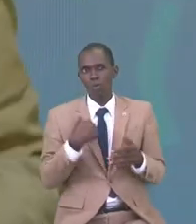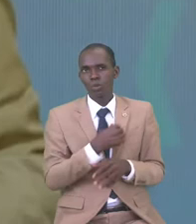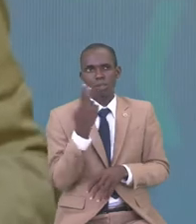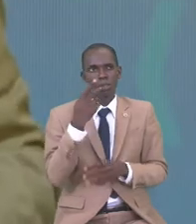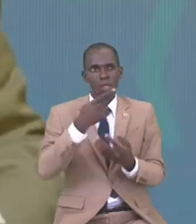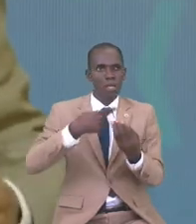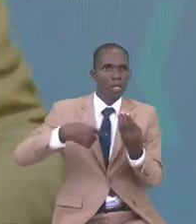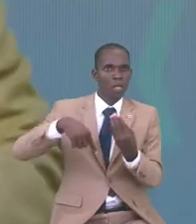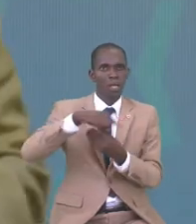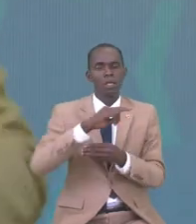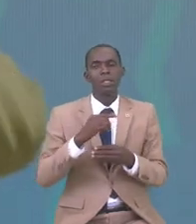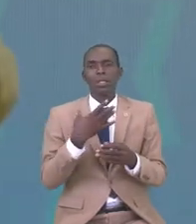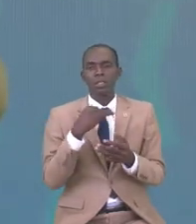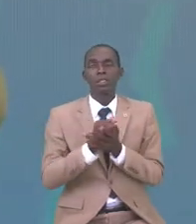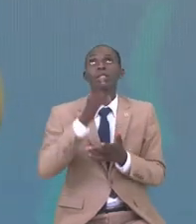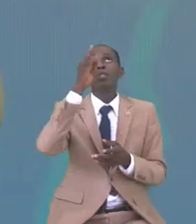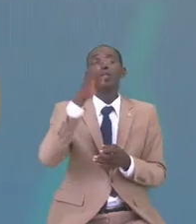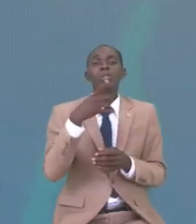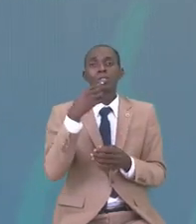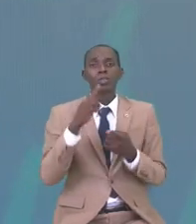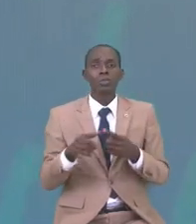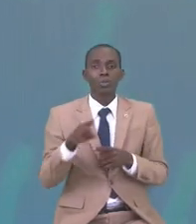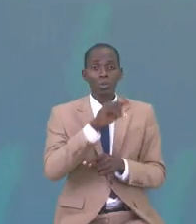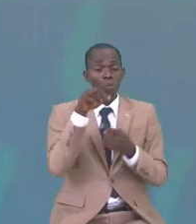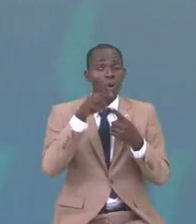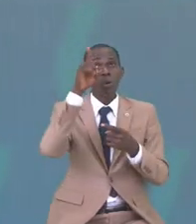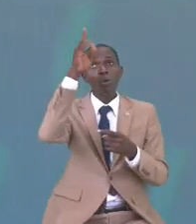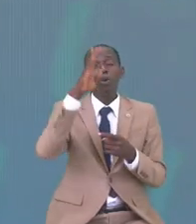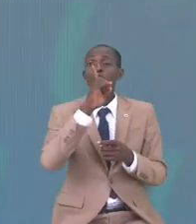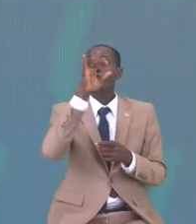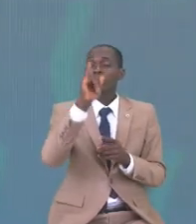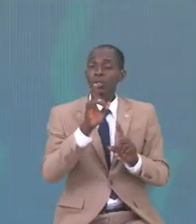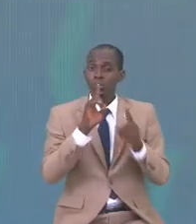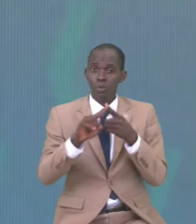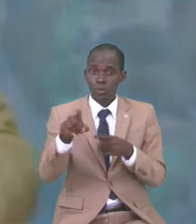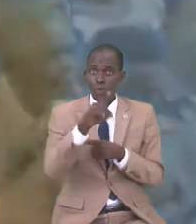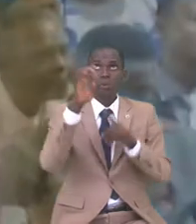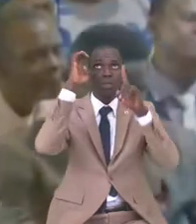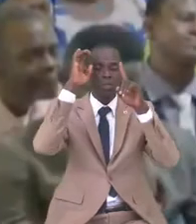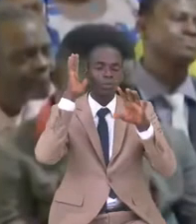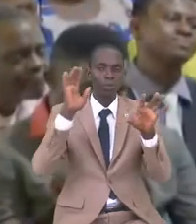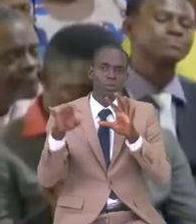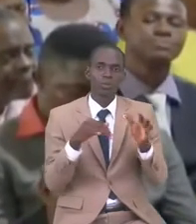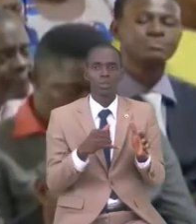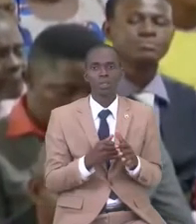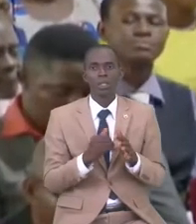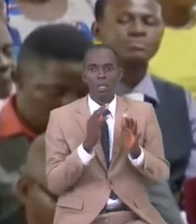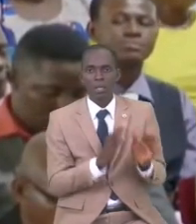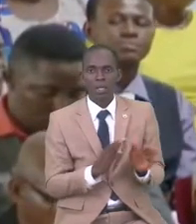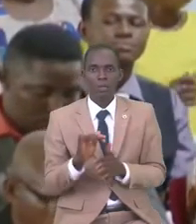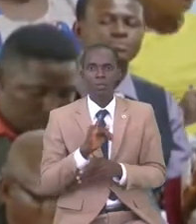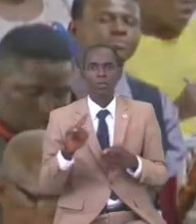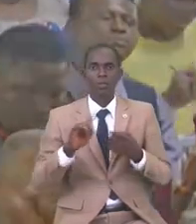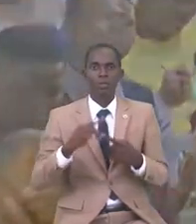you see, God spoke to me. When God speaks to you, God will do it. According to